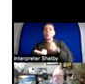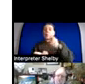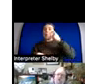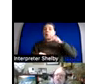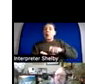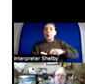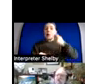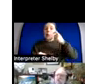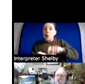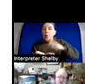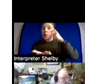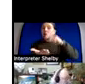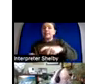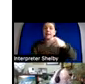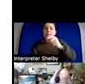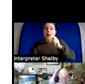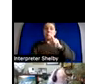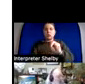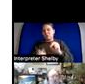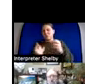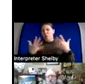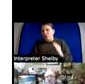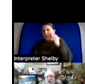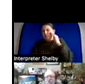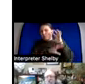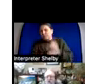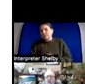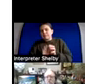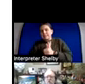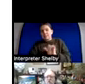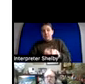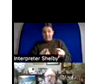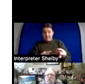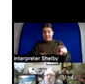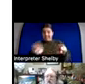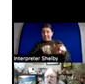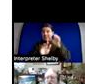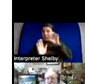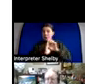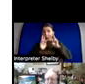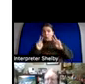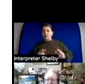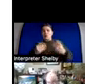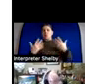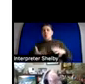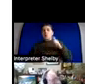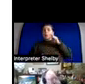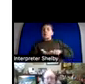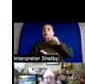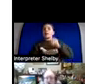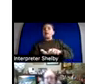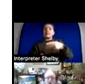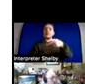something that we're pretty familiar with already looking at that picture you should be recognizing a pattern do you